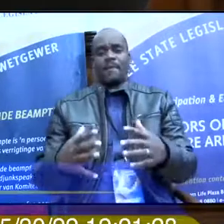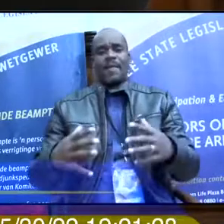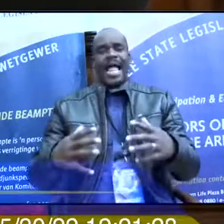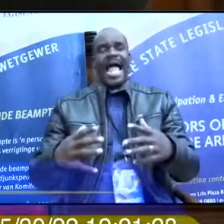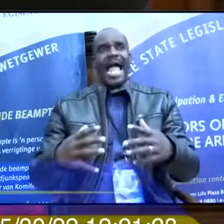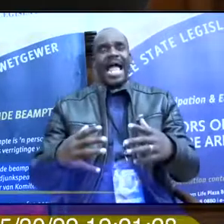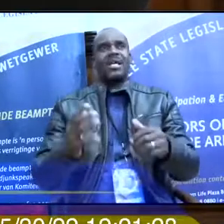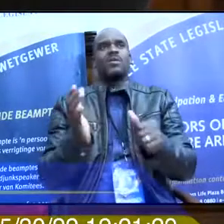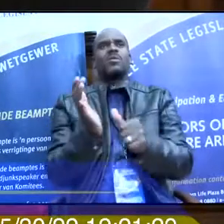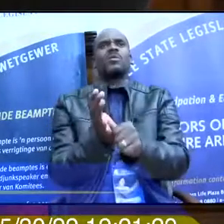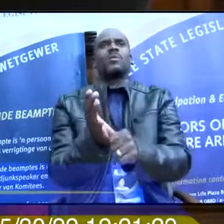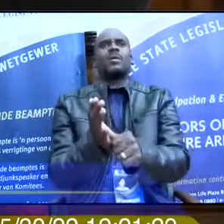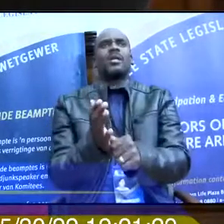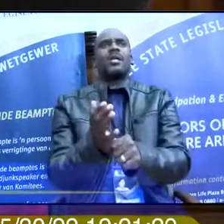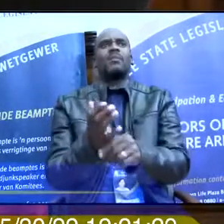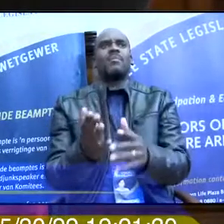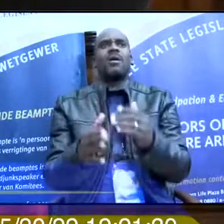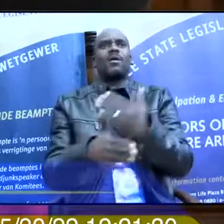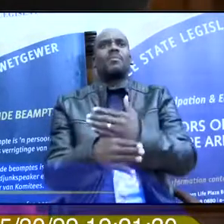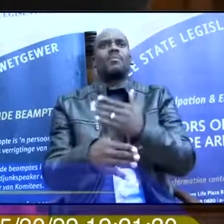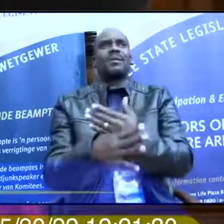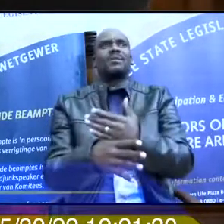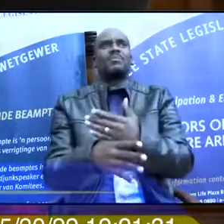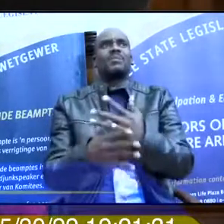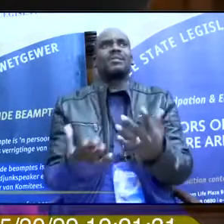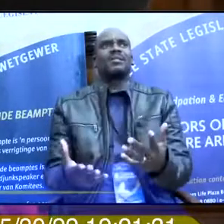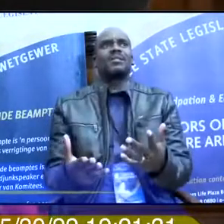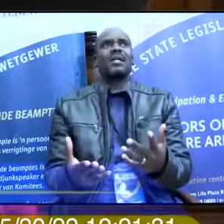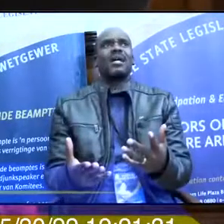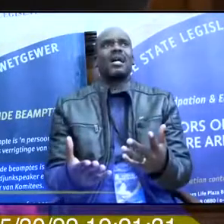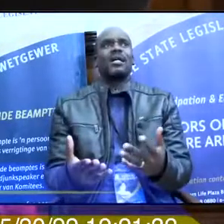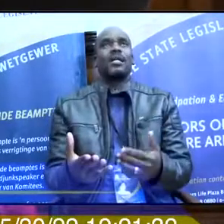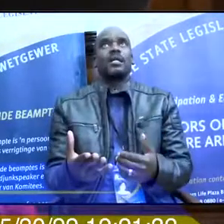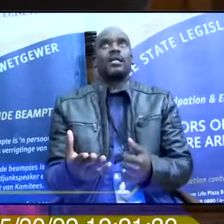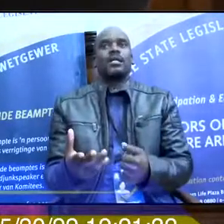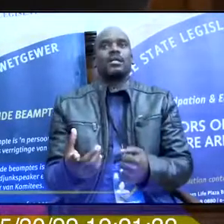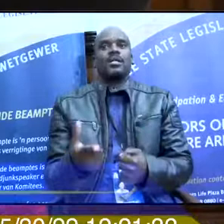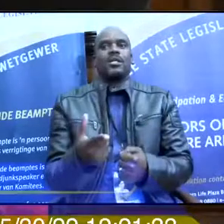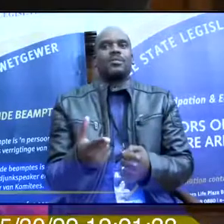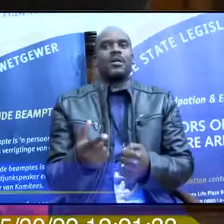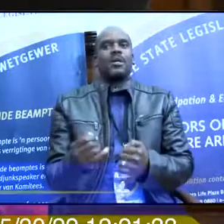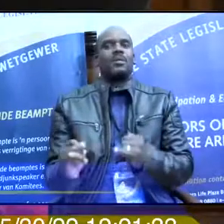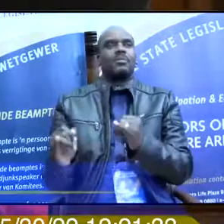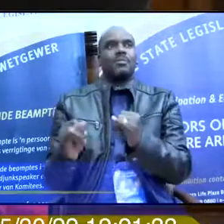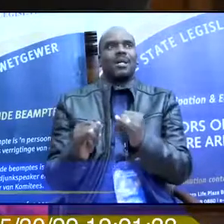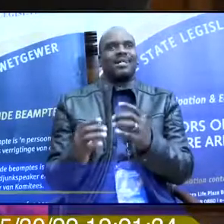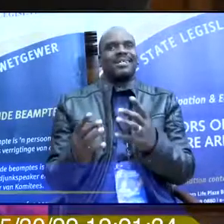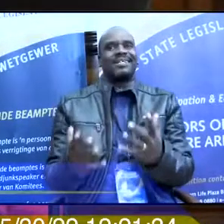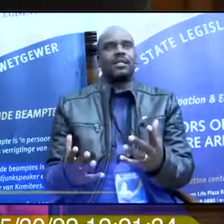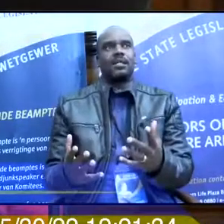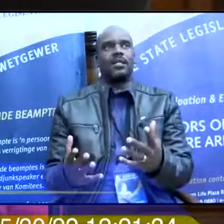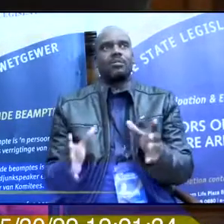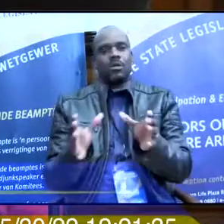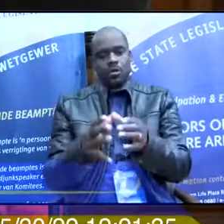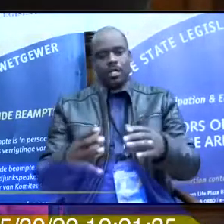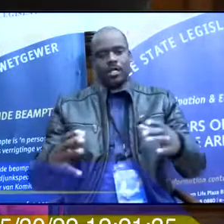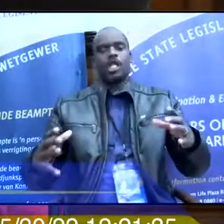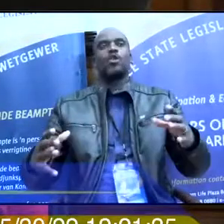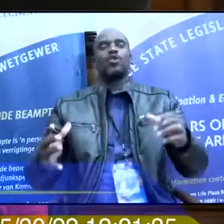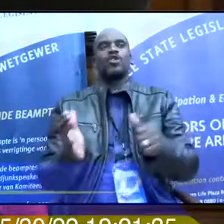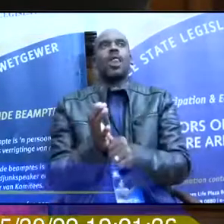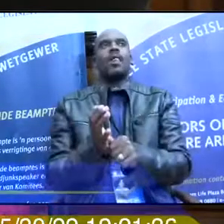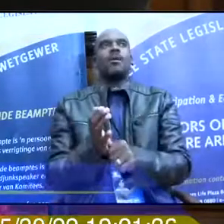the number of workers that sibanya employs in that area the impact is just too huge and the